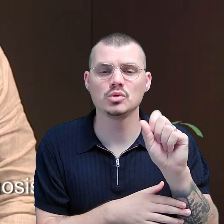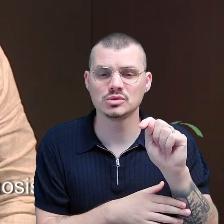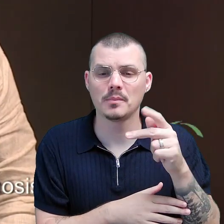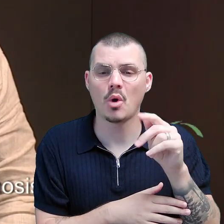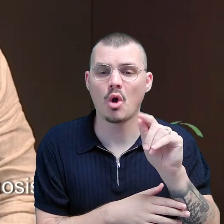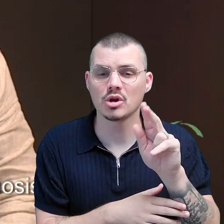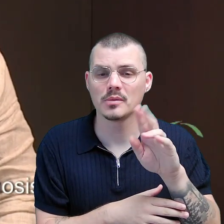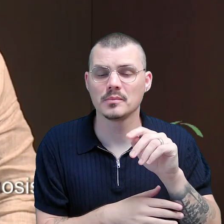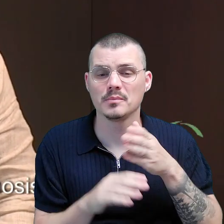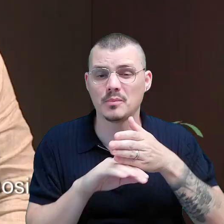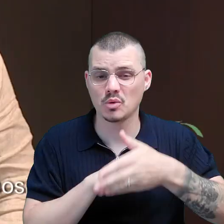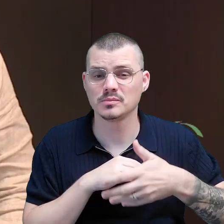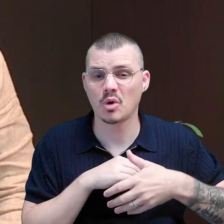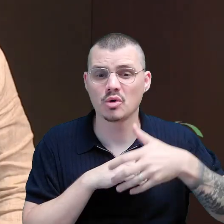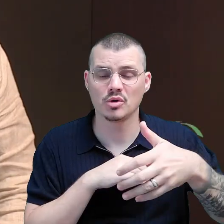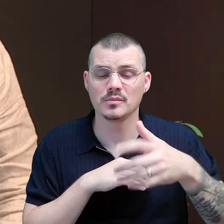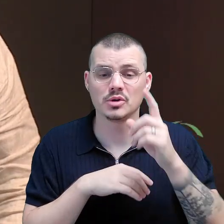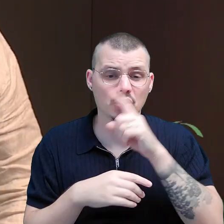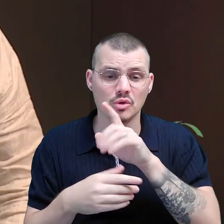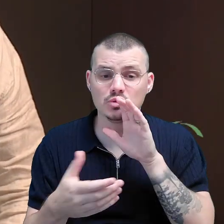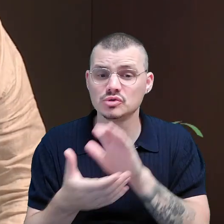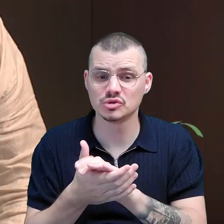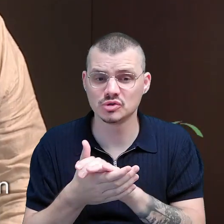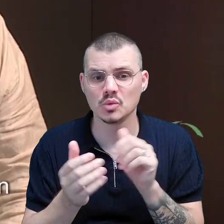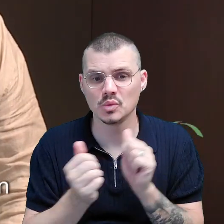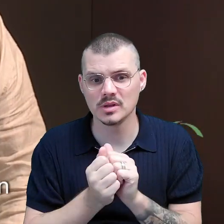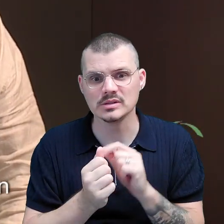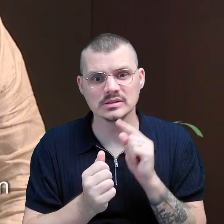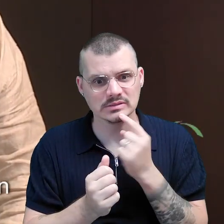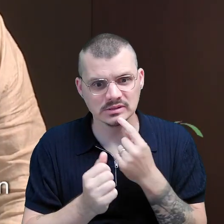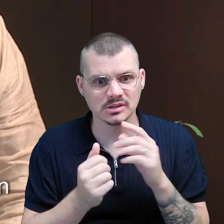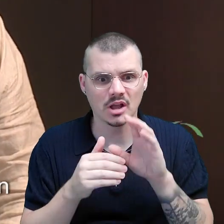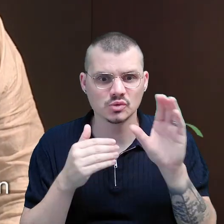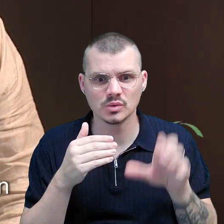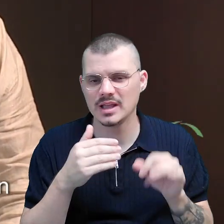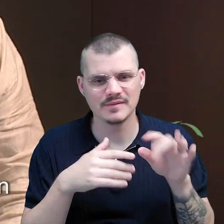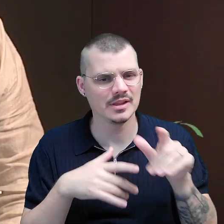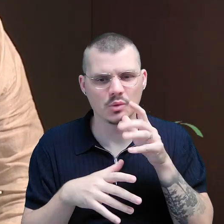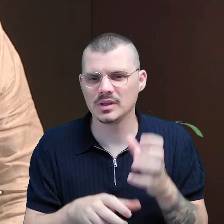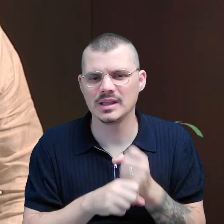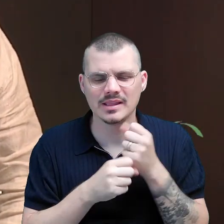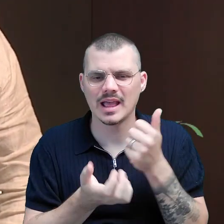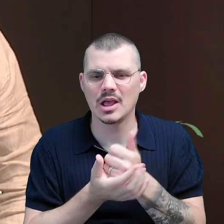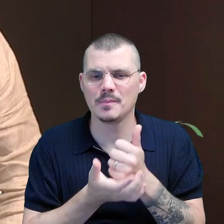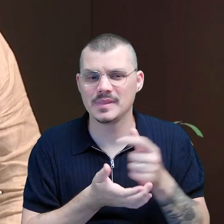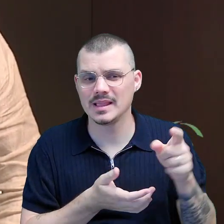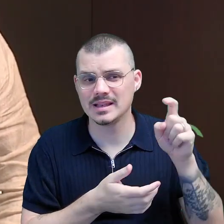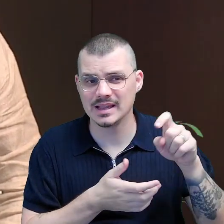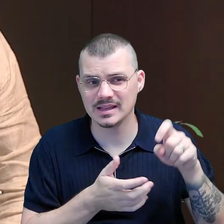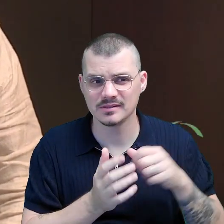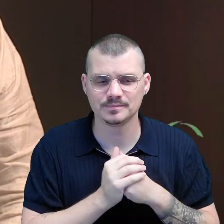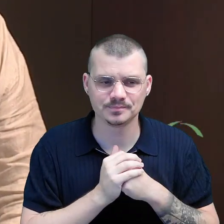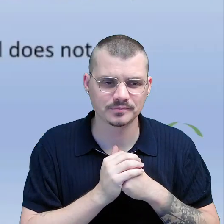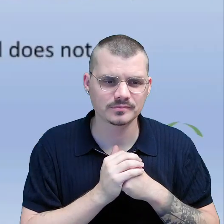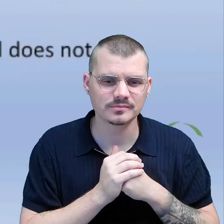of a postpartum psychosis delusion with lethal consequences if the person doesn't get the help they